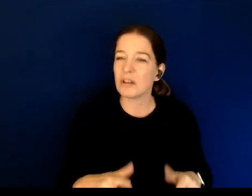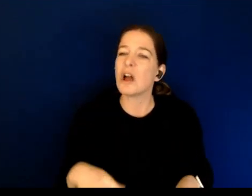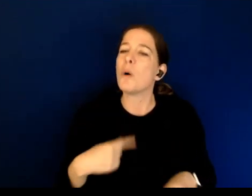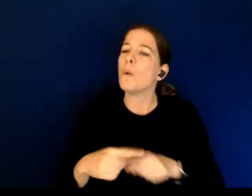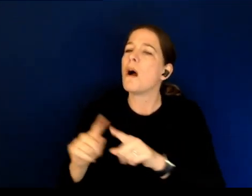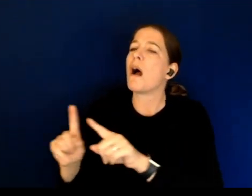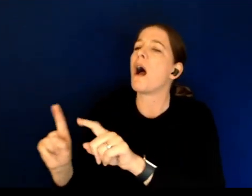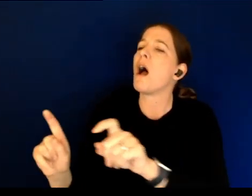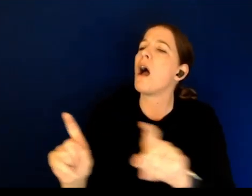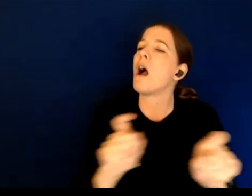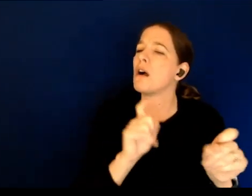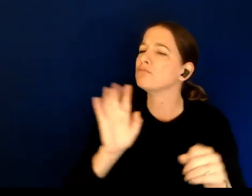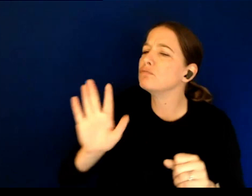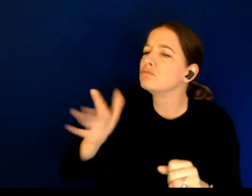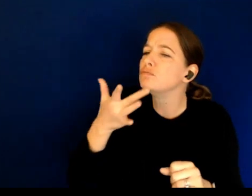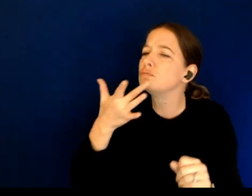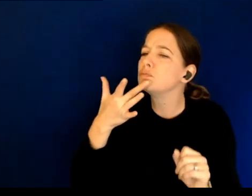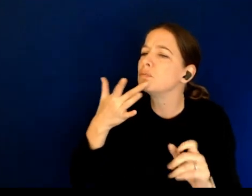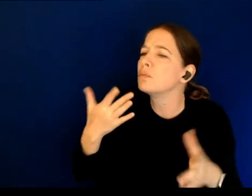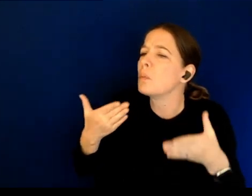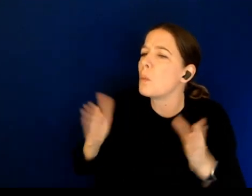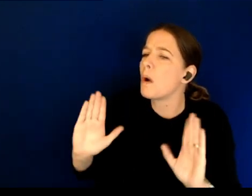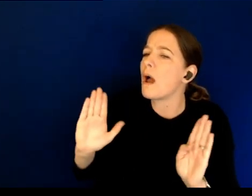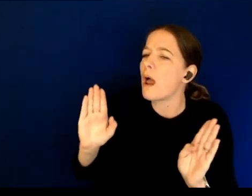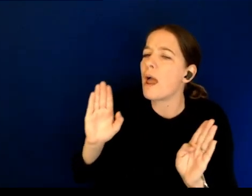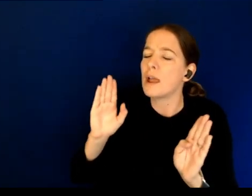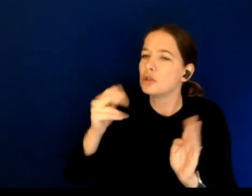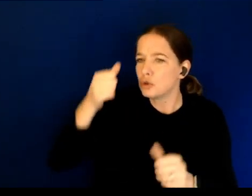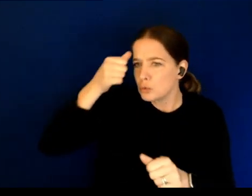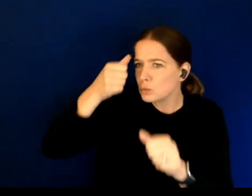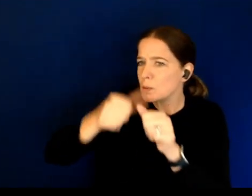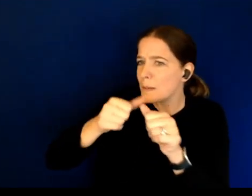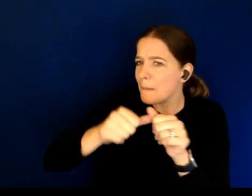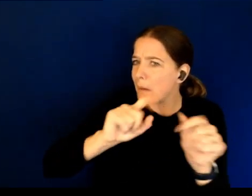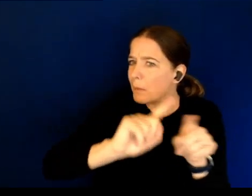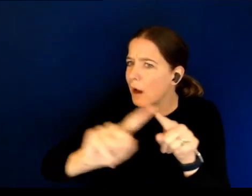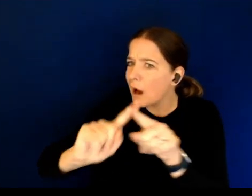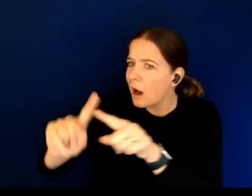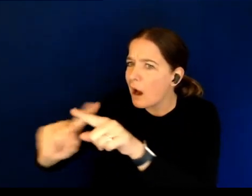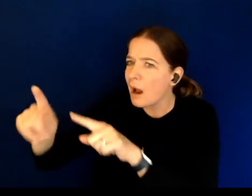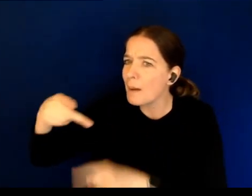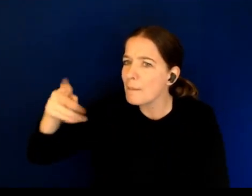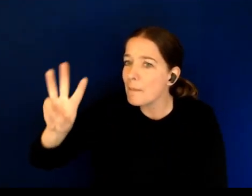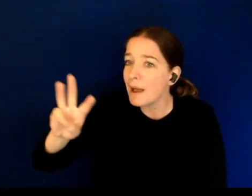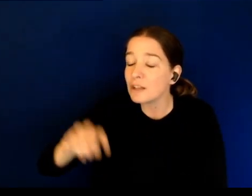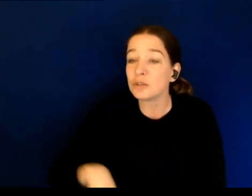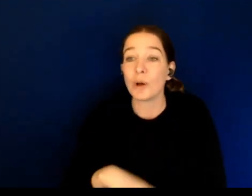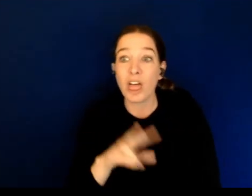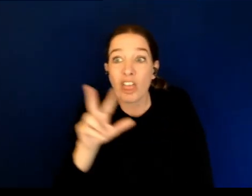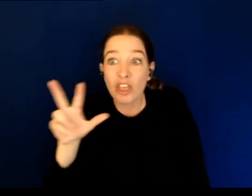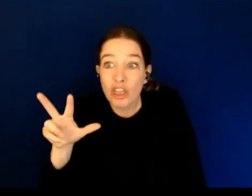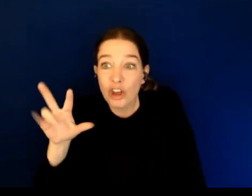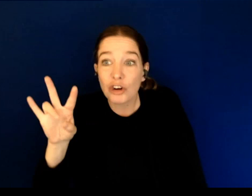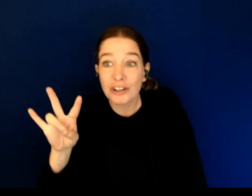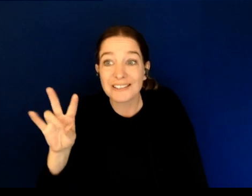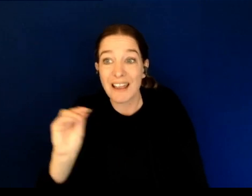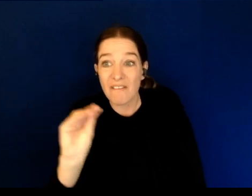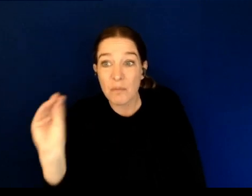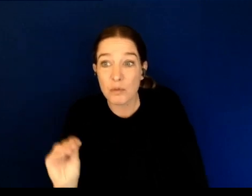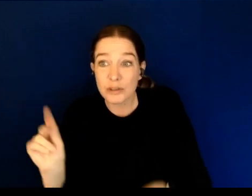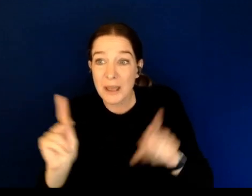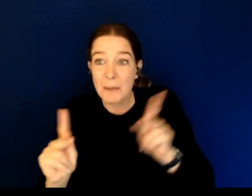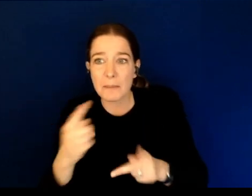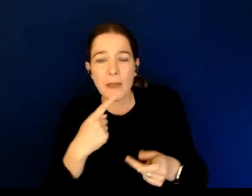were asked, what is your preferred method of remembering multiple passwords? A whopping 37%